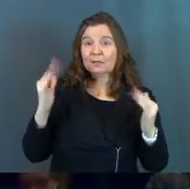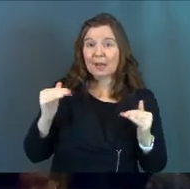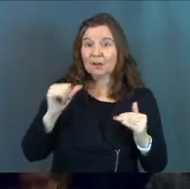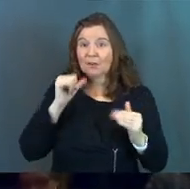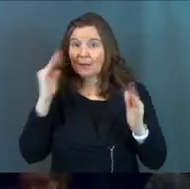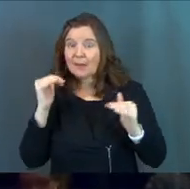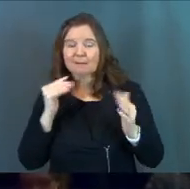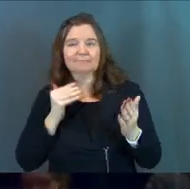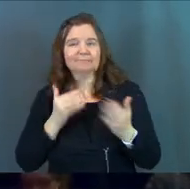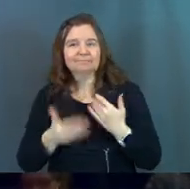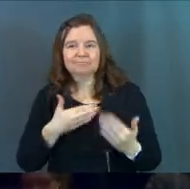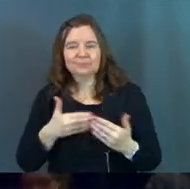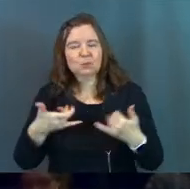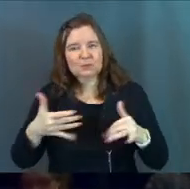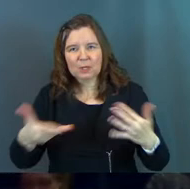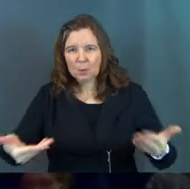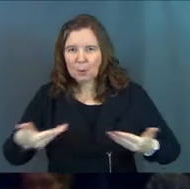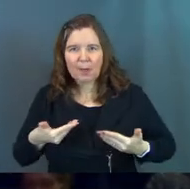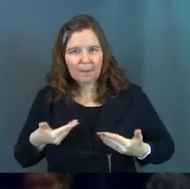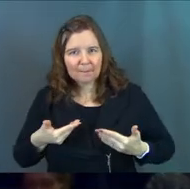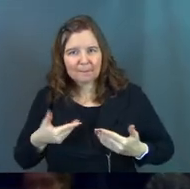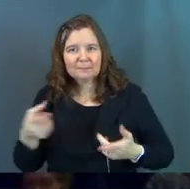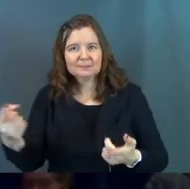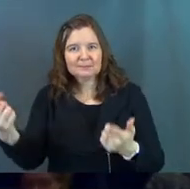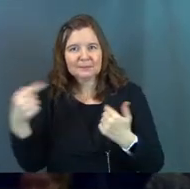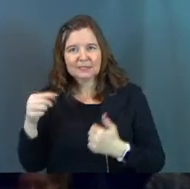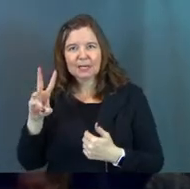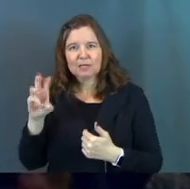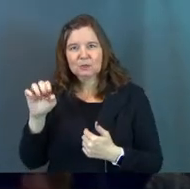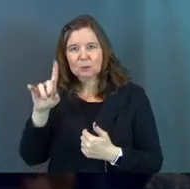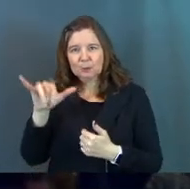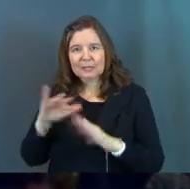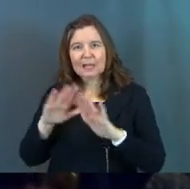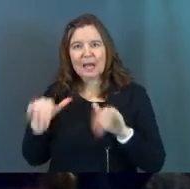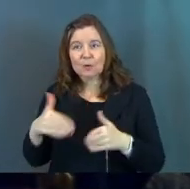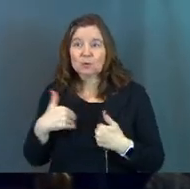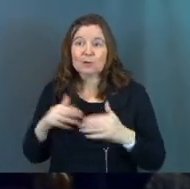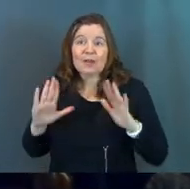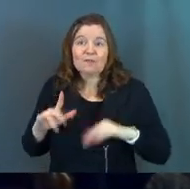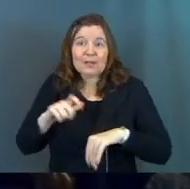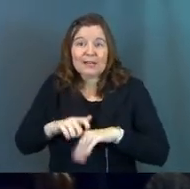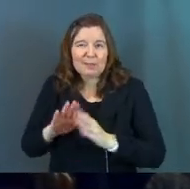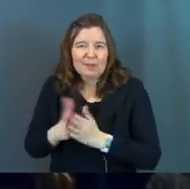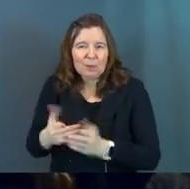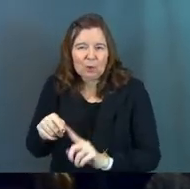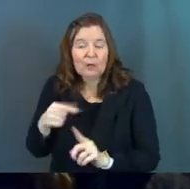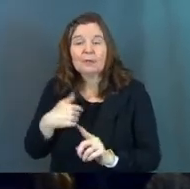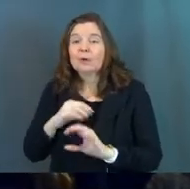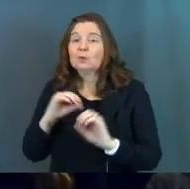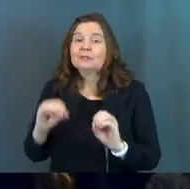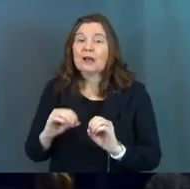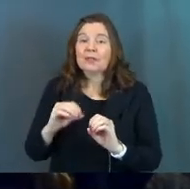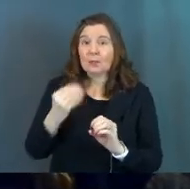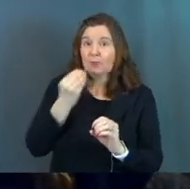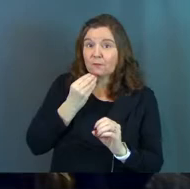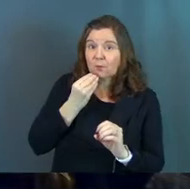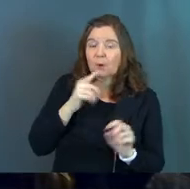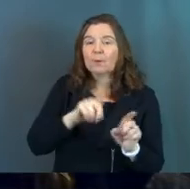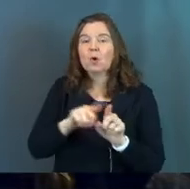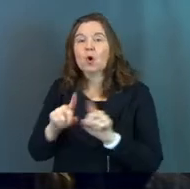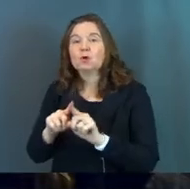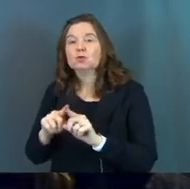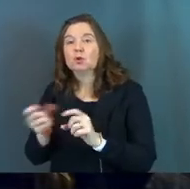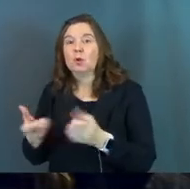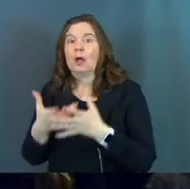expected or not, you were welcome at the Weasley's house, and you were going to have a great time. There was going to be not only food, but there was